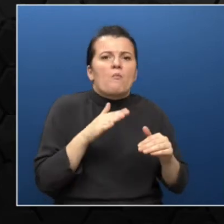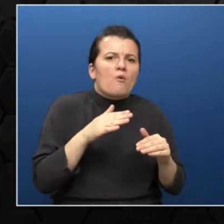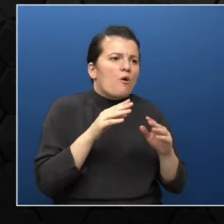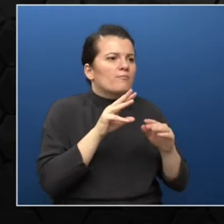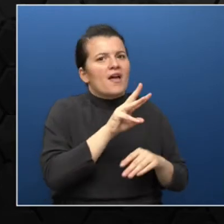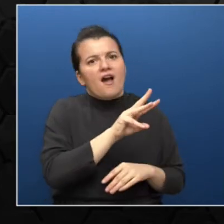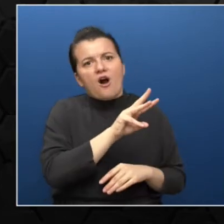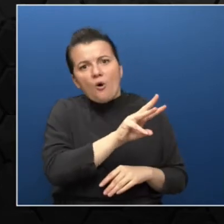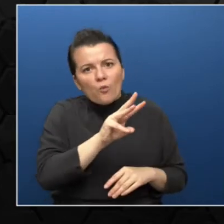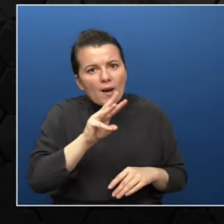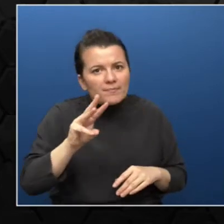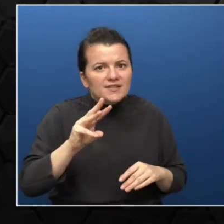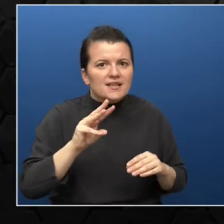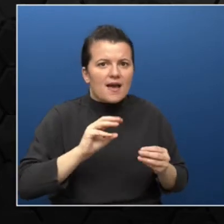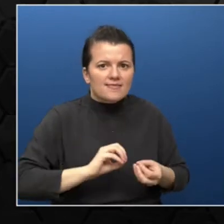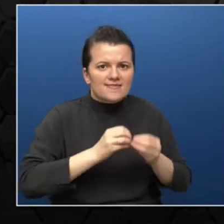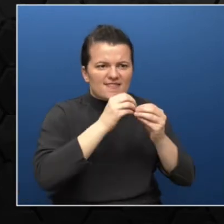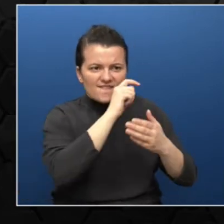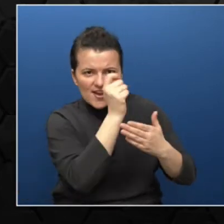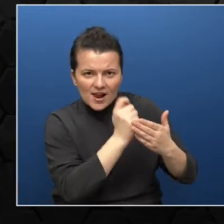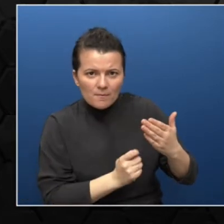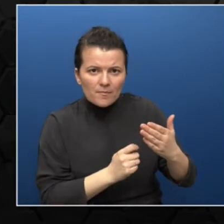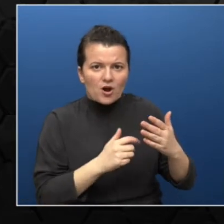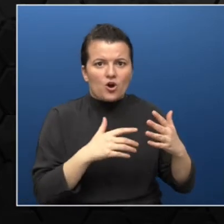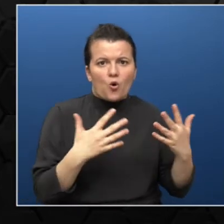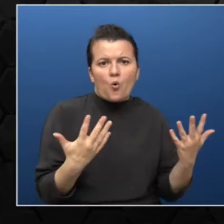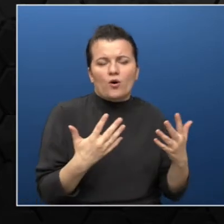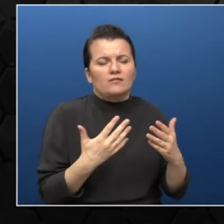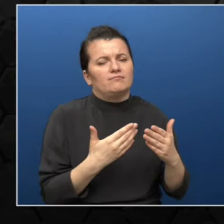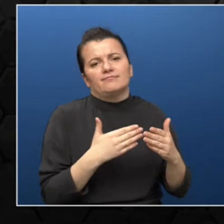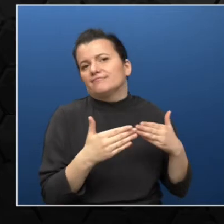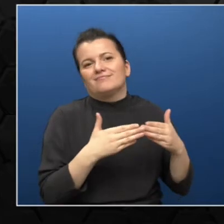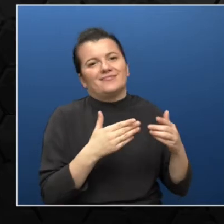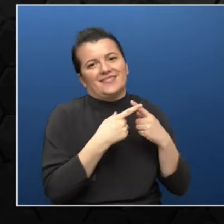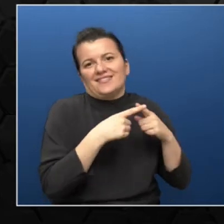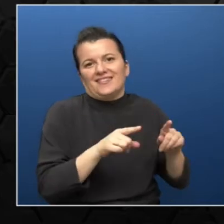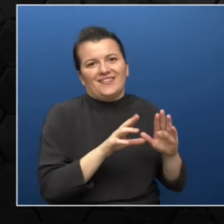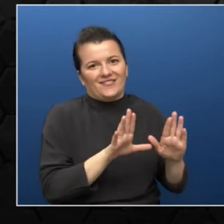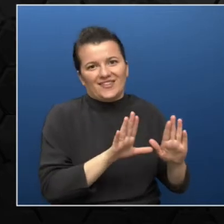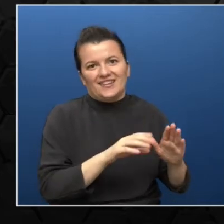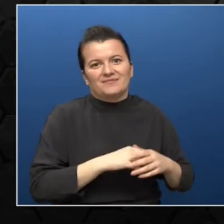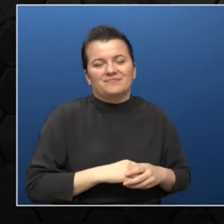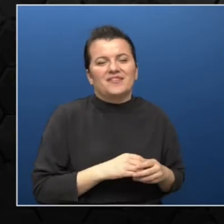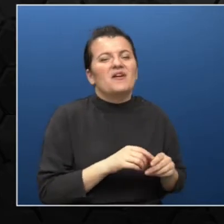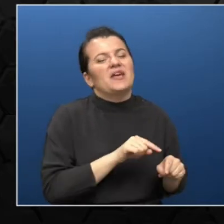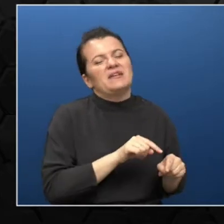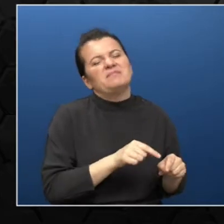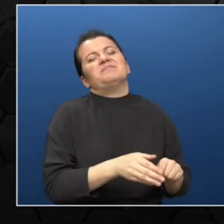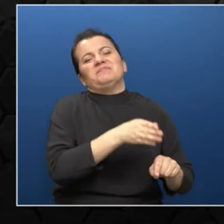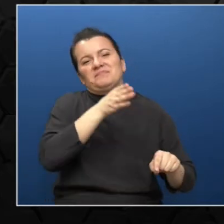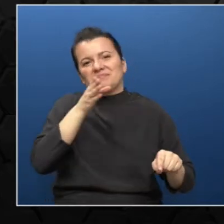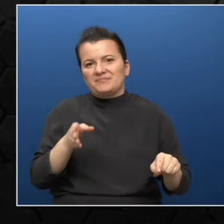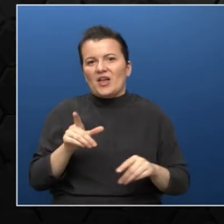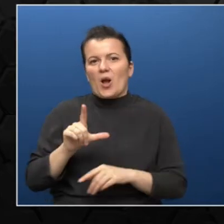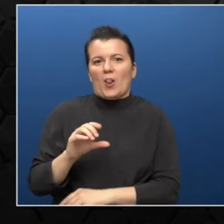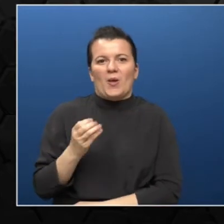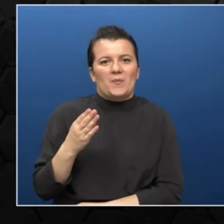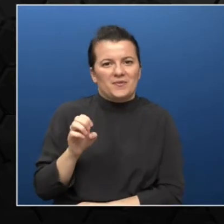native applications. So with that, let's switch back to the slides.